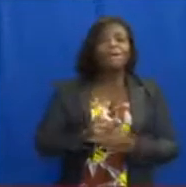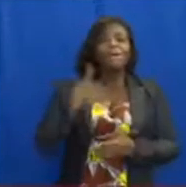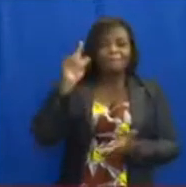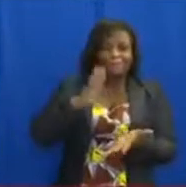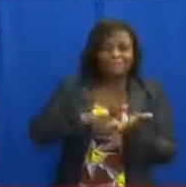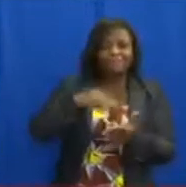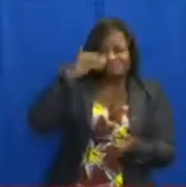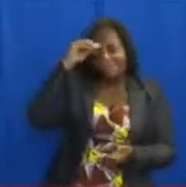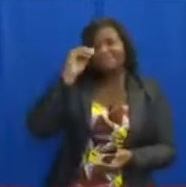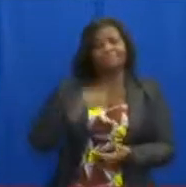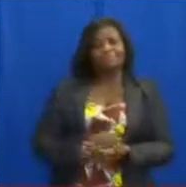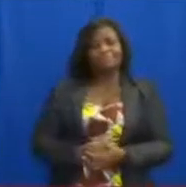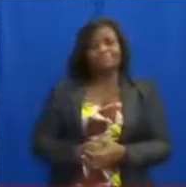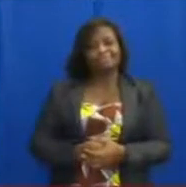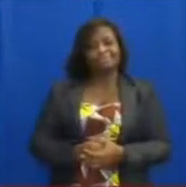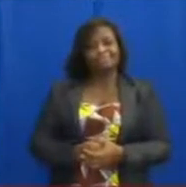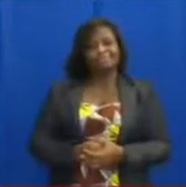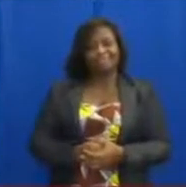nyinaa ɛbɛsua adeɛ.